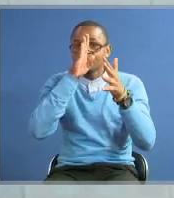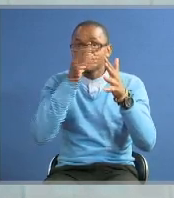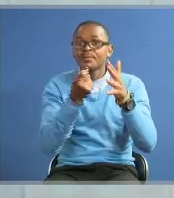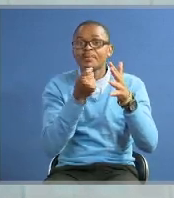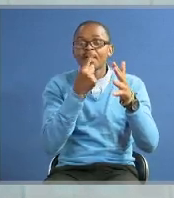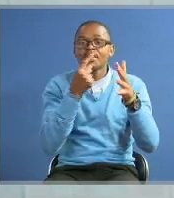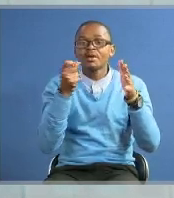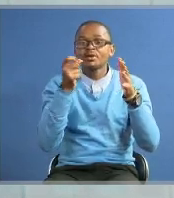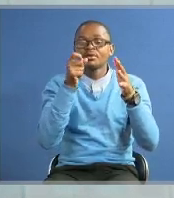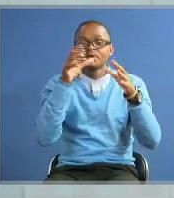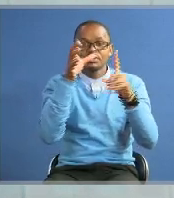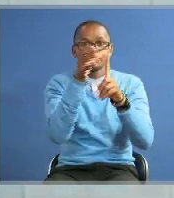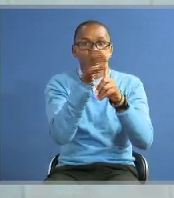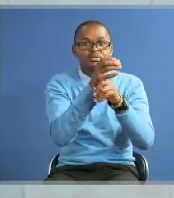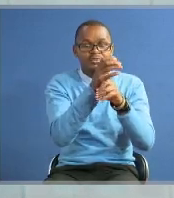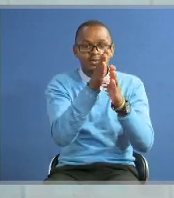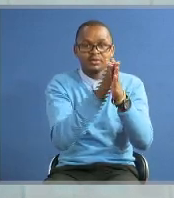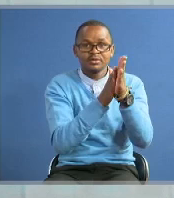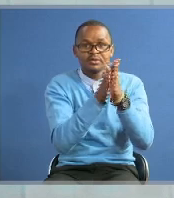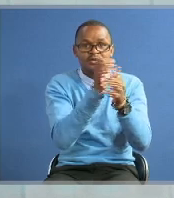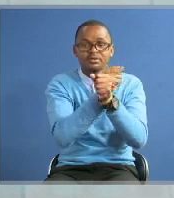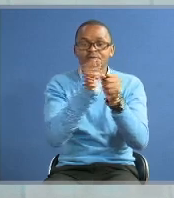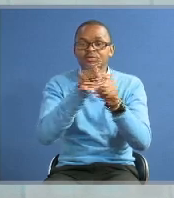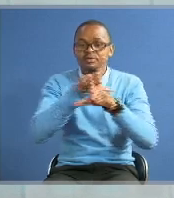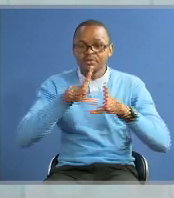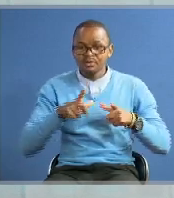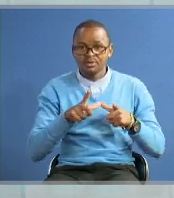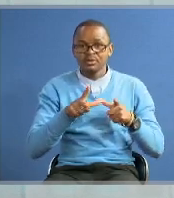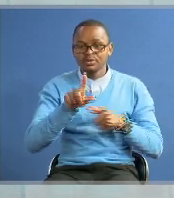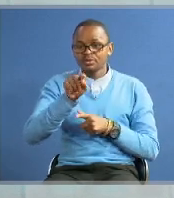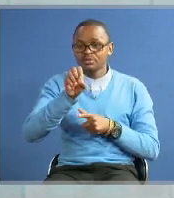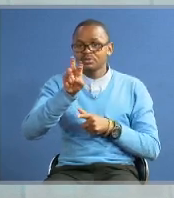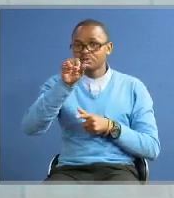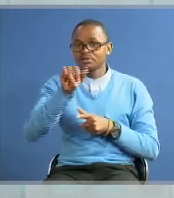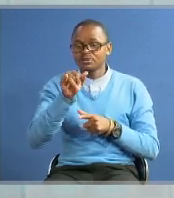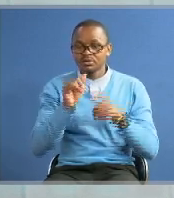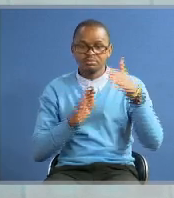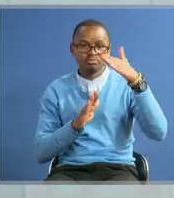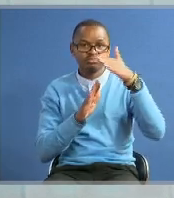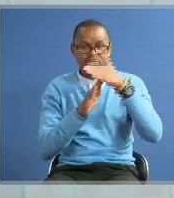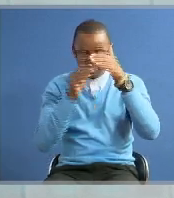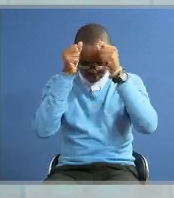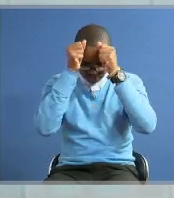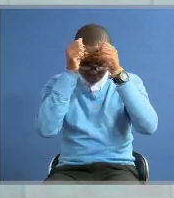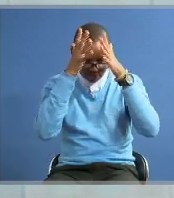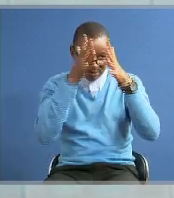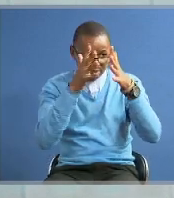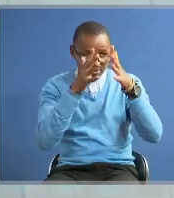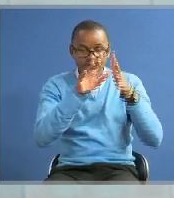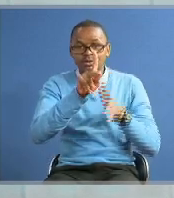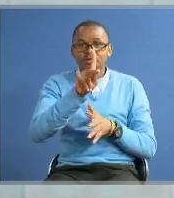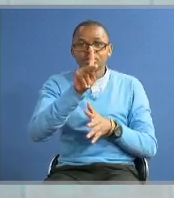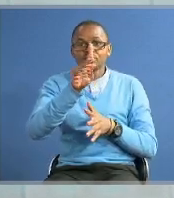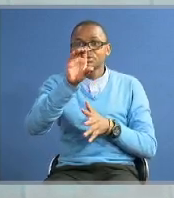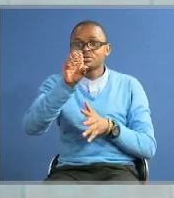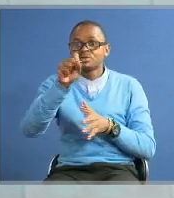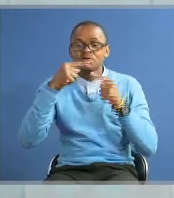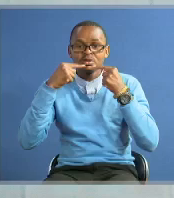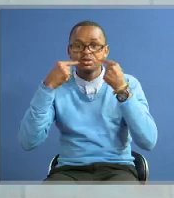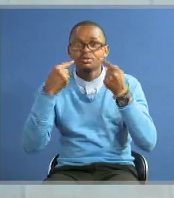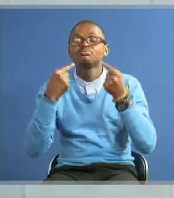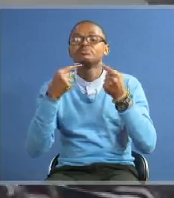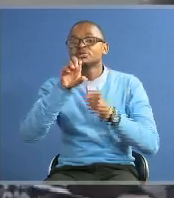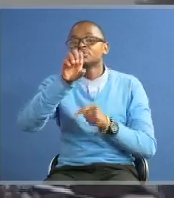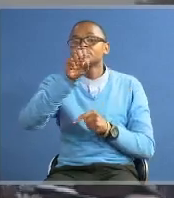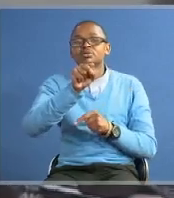medical doctor to achieve his passion of saving lives. Now, Tonny Buluma emerged the top candidate in the KCSE results announced by